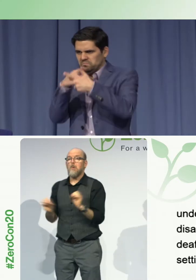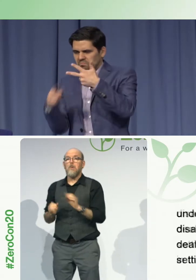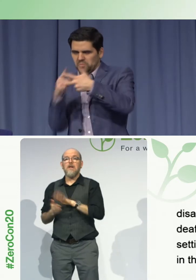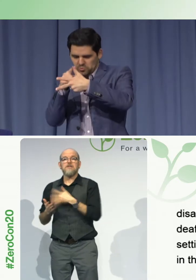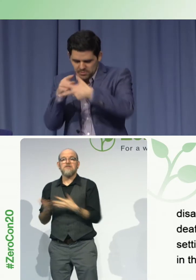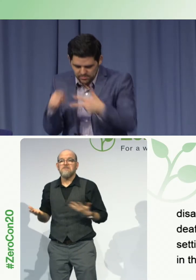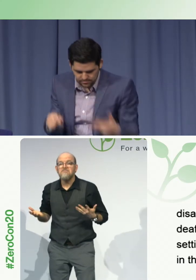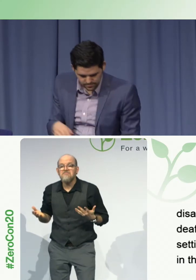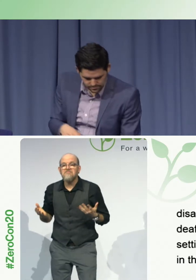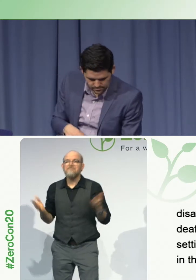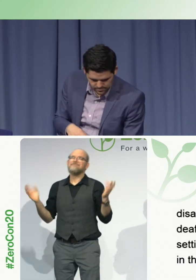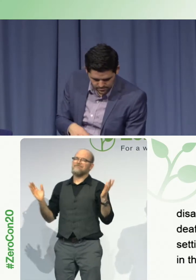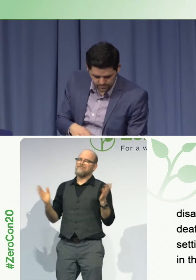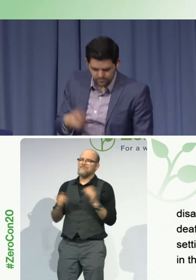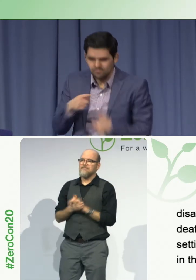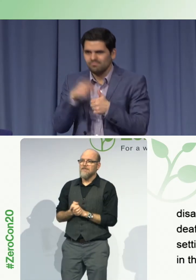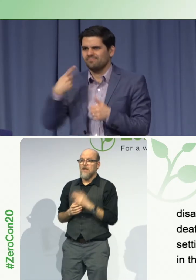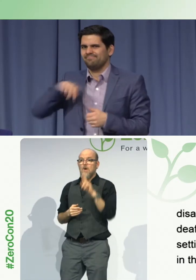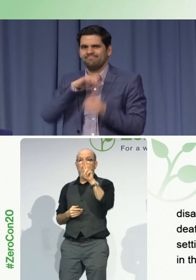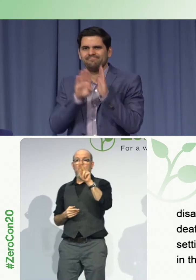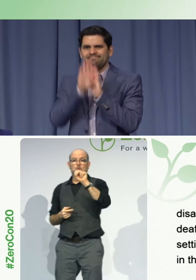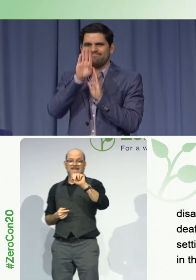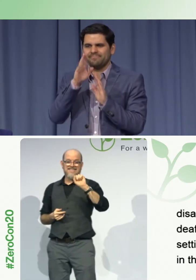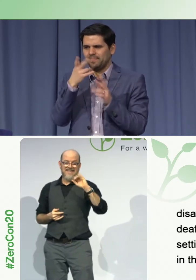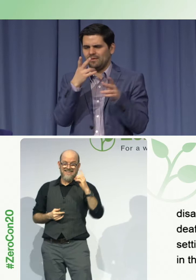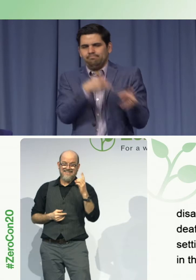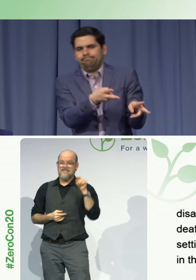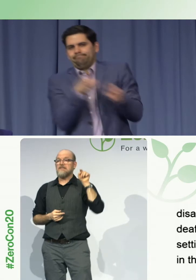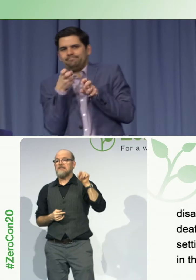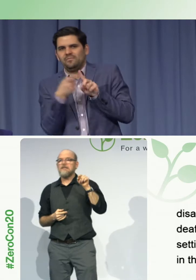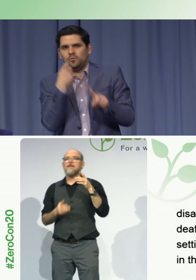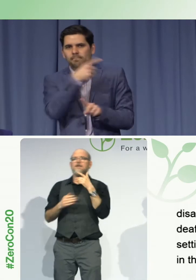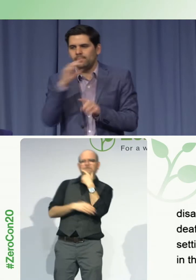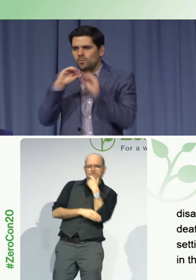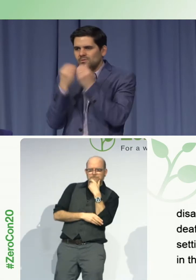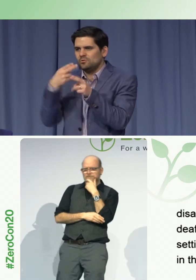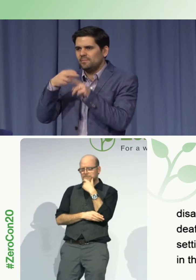One example of how USAID has helped this approach is by